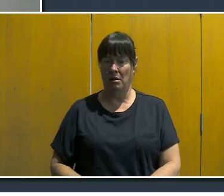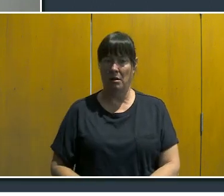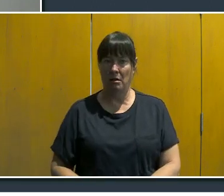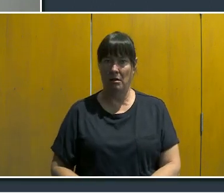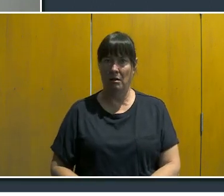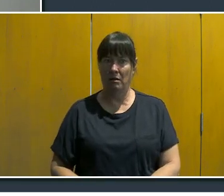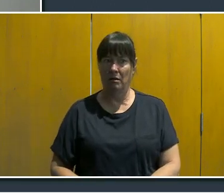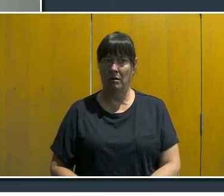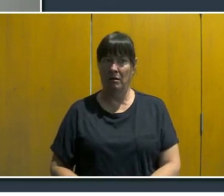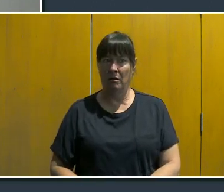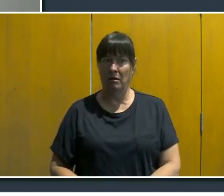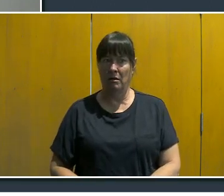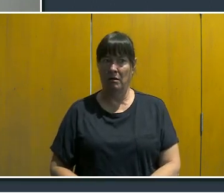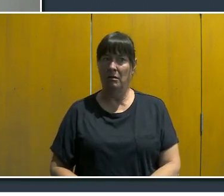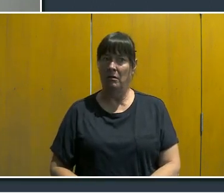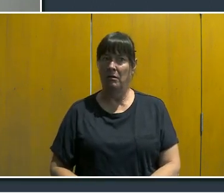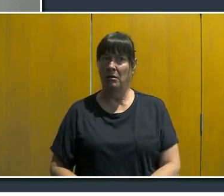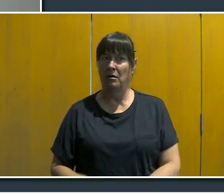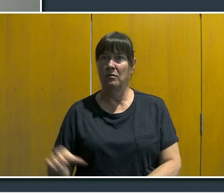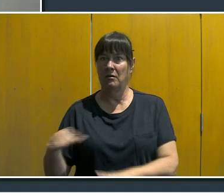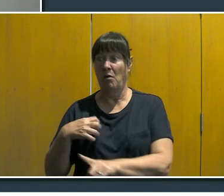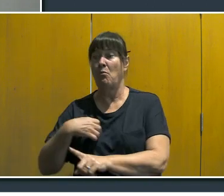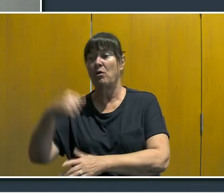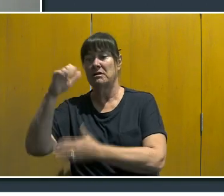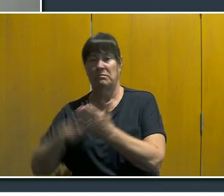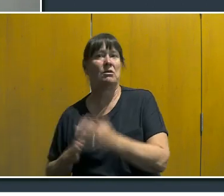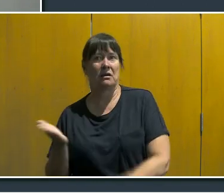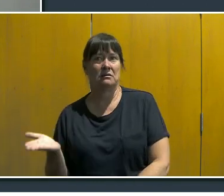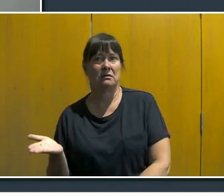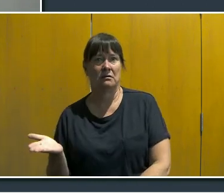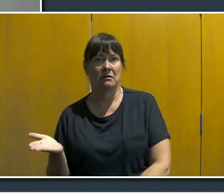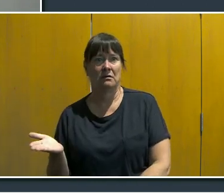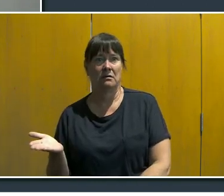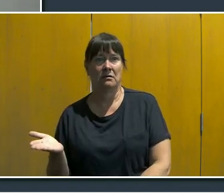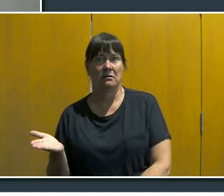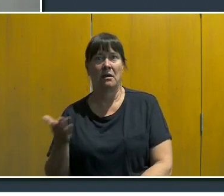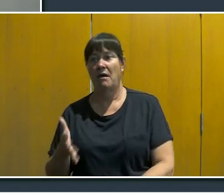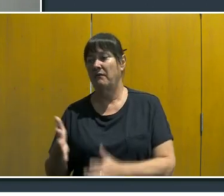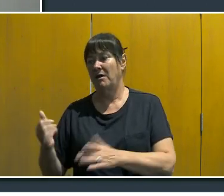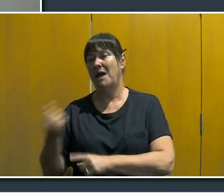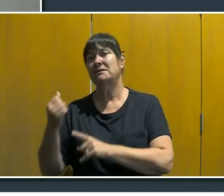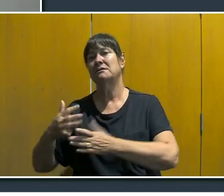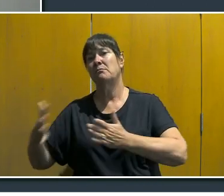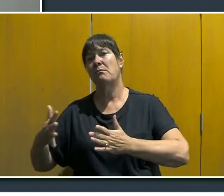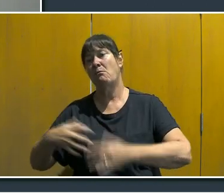had probably a lot more experience, which is understanding because they have far bigger rural